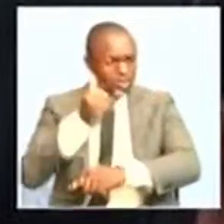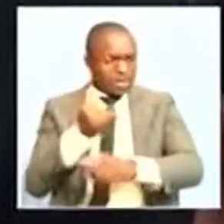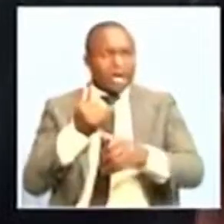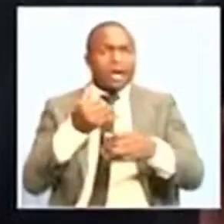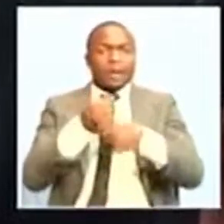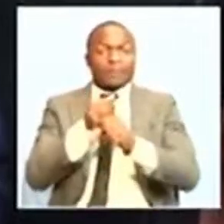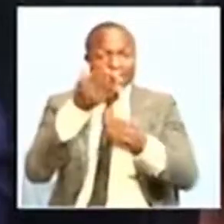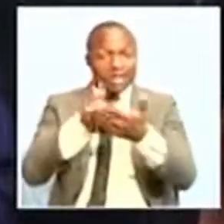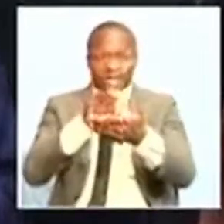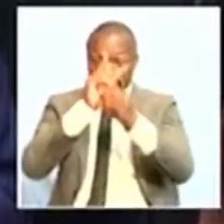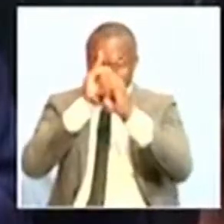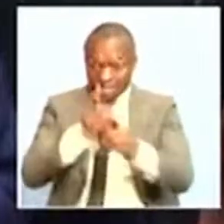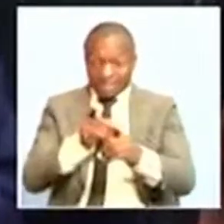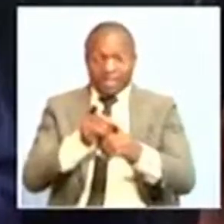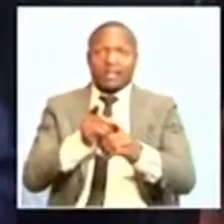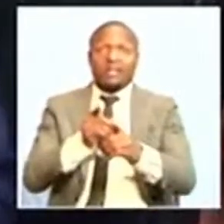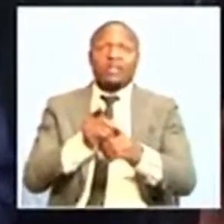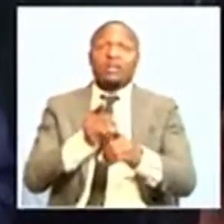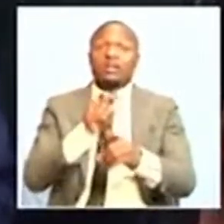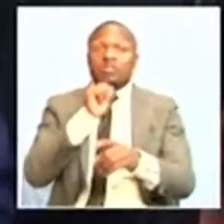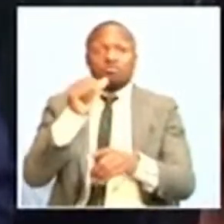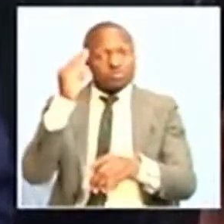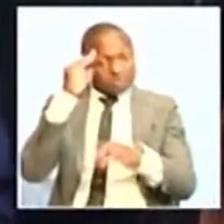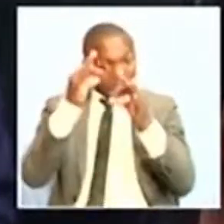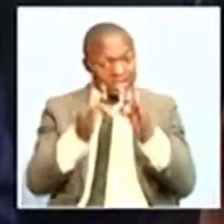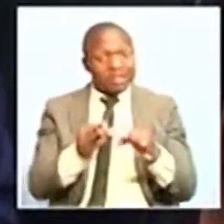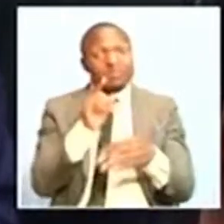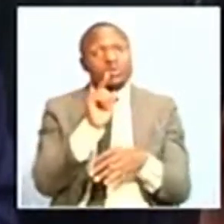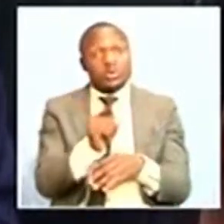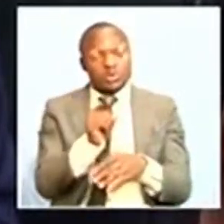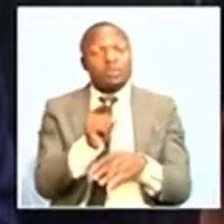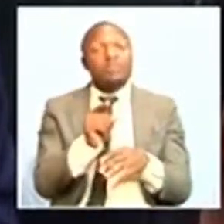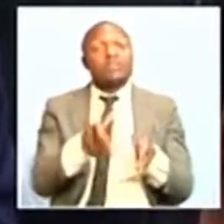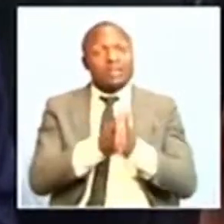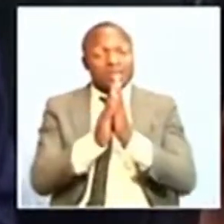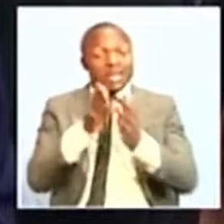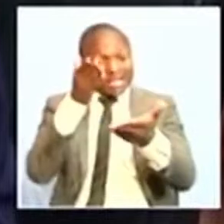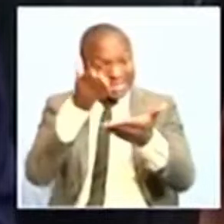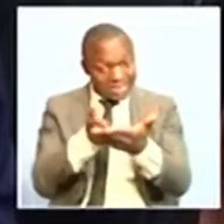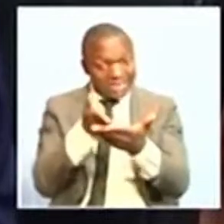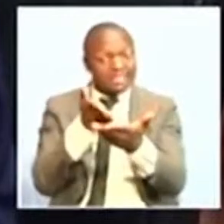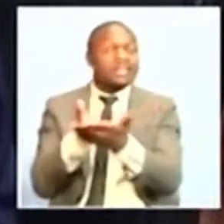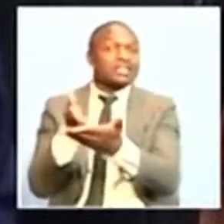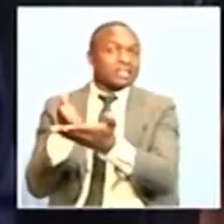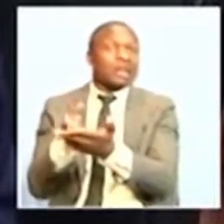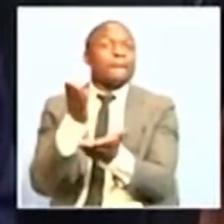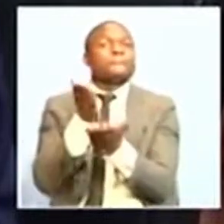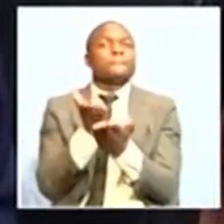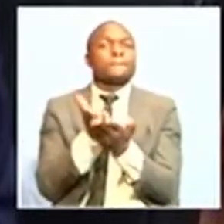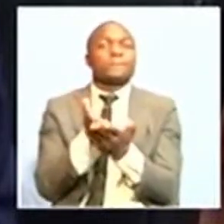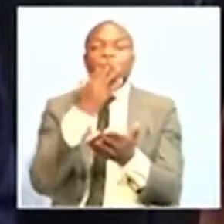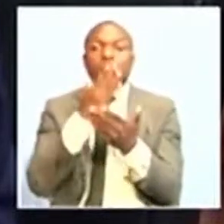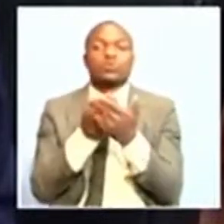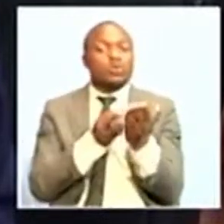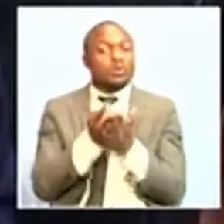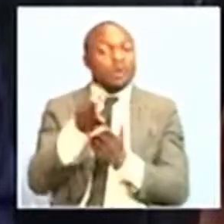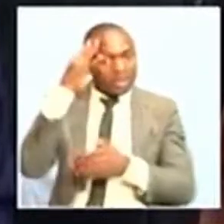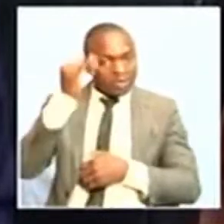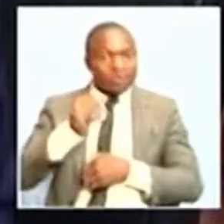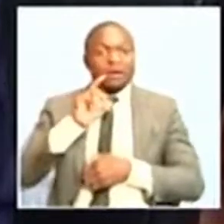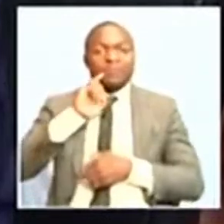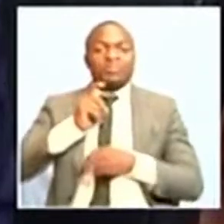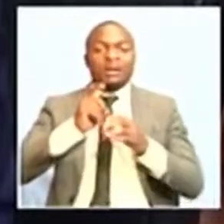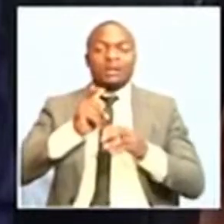decision. So again, PBO, I don't know whether you have inquired into this particular proposal of good faith and why we should